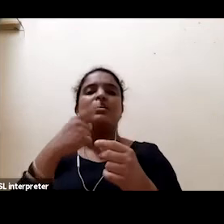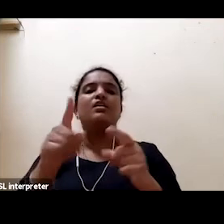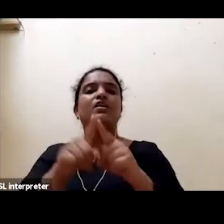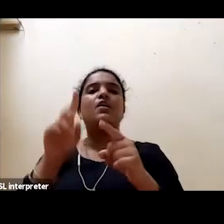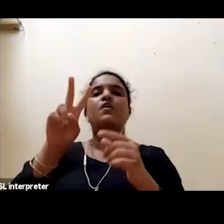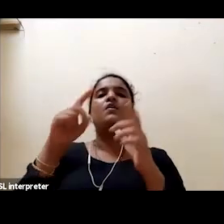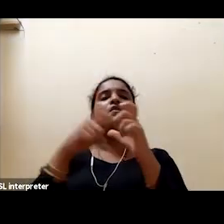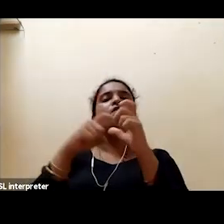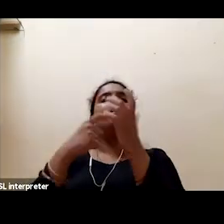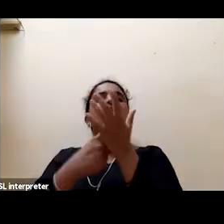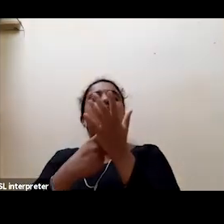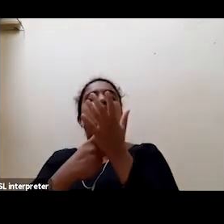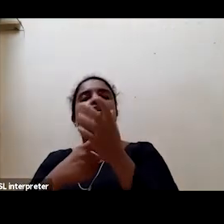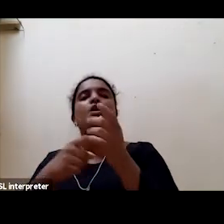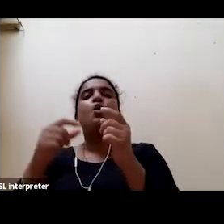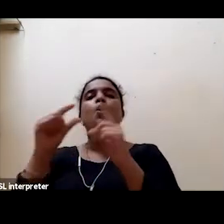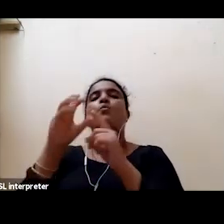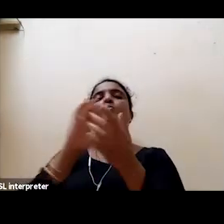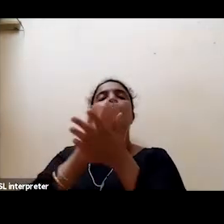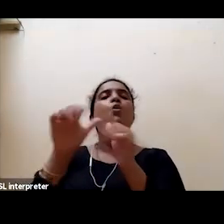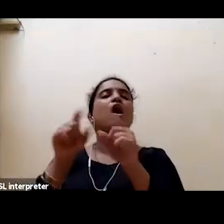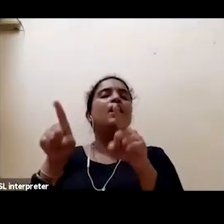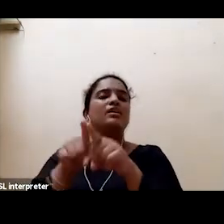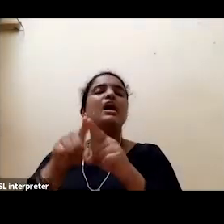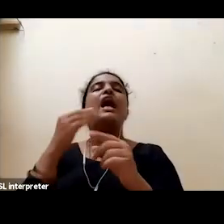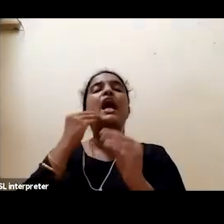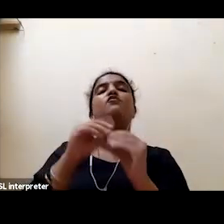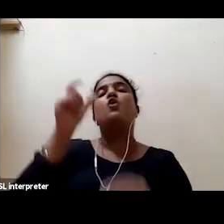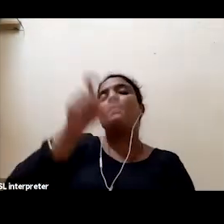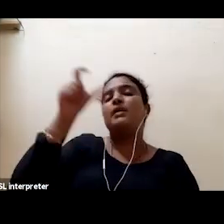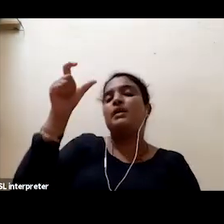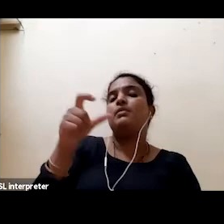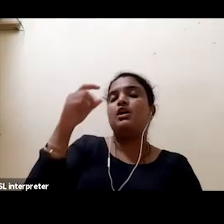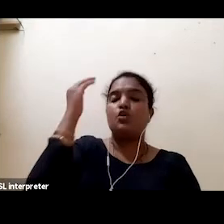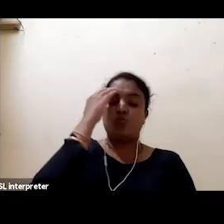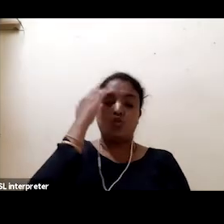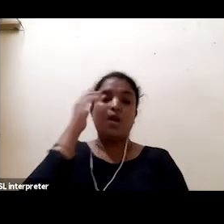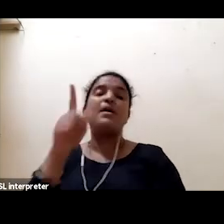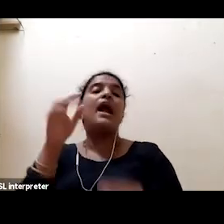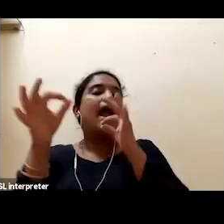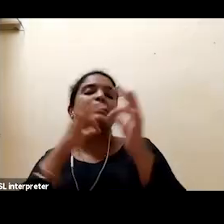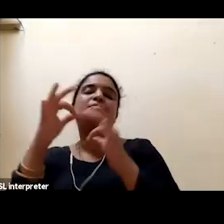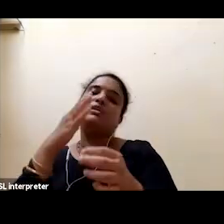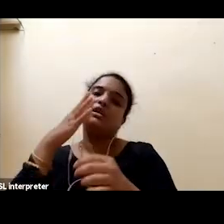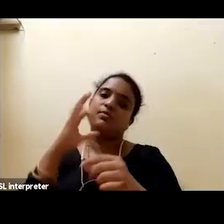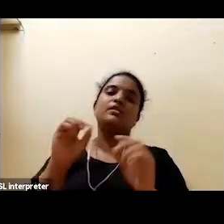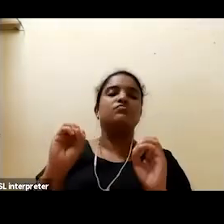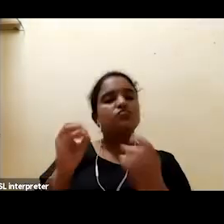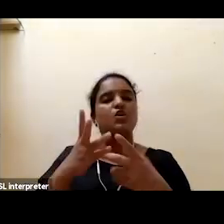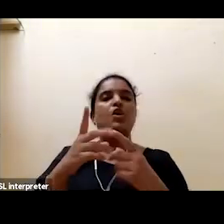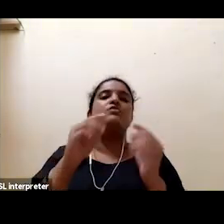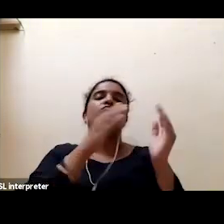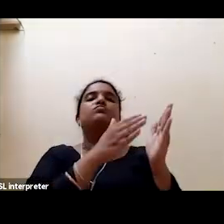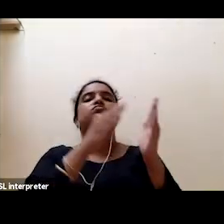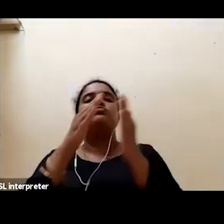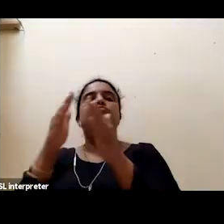that everyone will know what you're writing about. Of course, a few knowledgeable people will know, but explain things from first principles, and it's totally